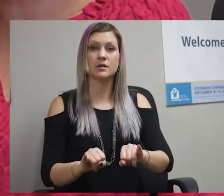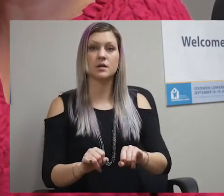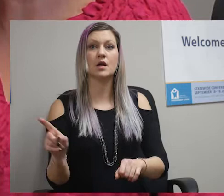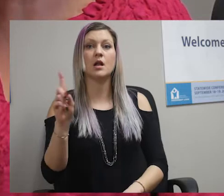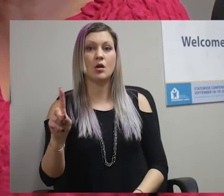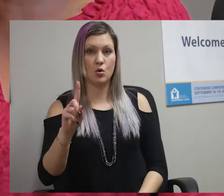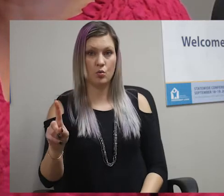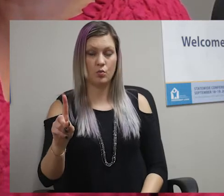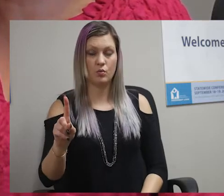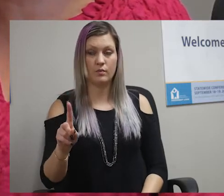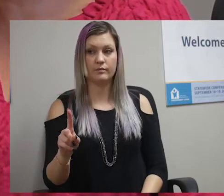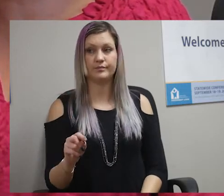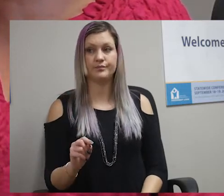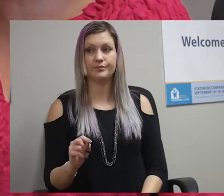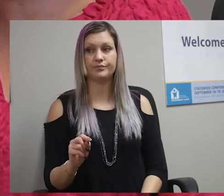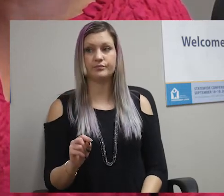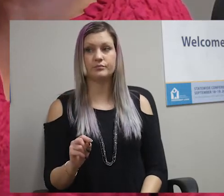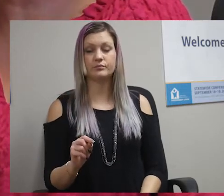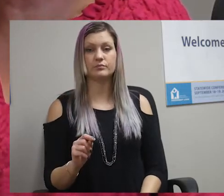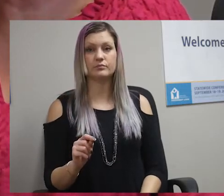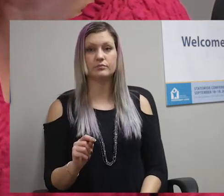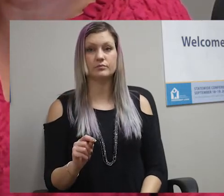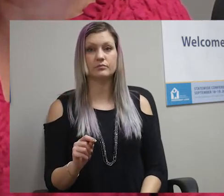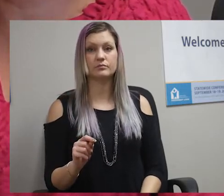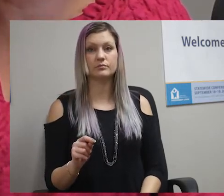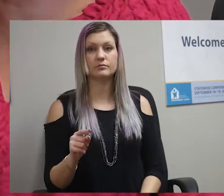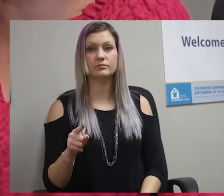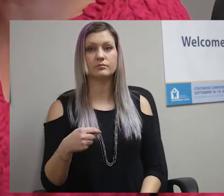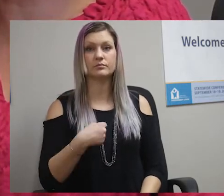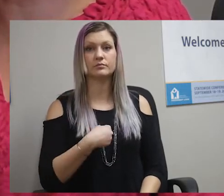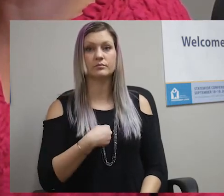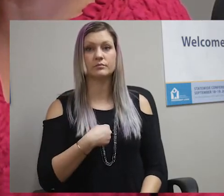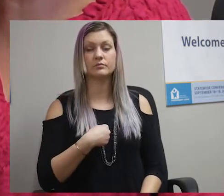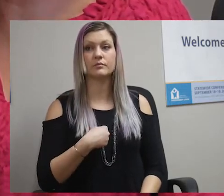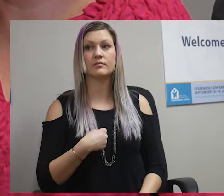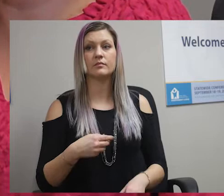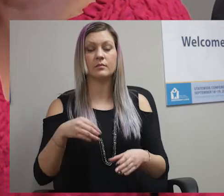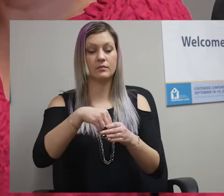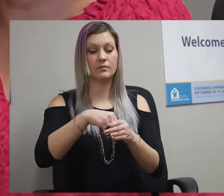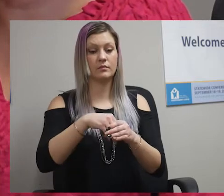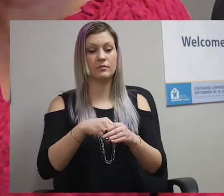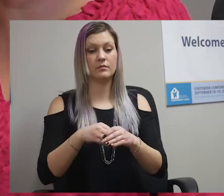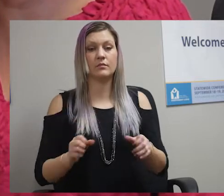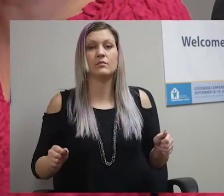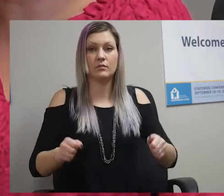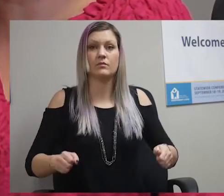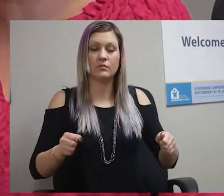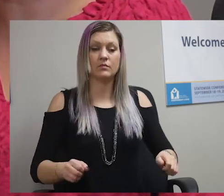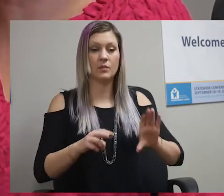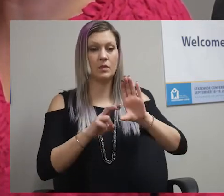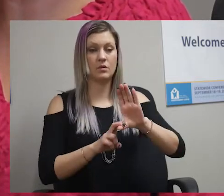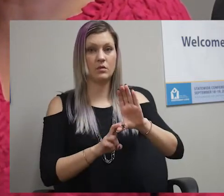independence by living in the community and managing their own care. I've used a wheelchair all of the time for my